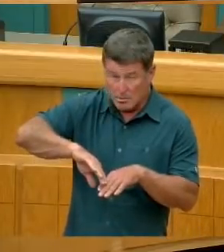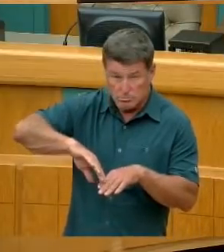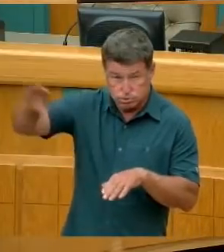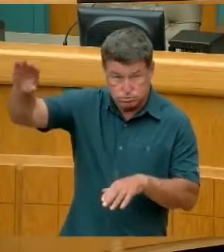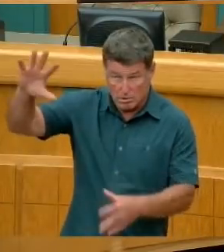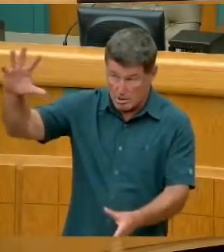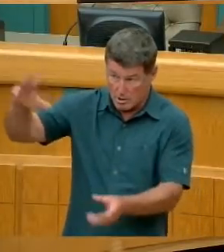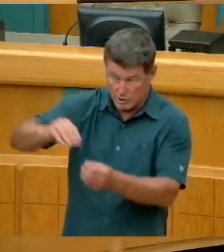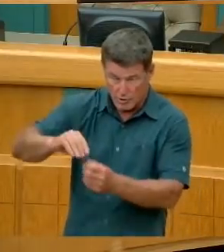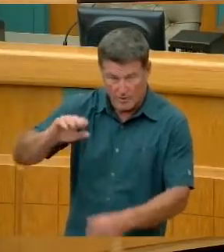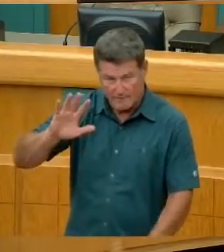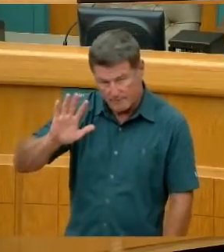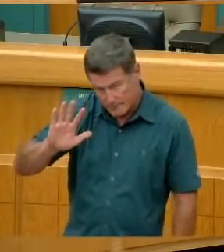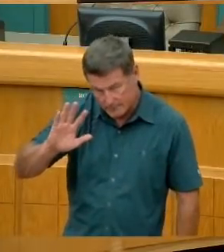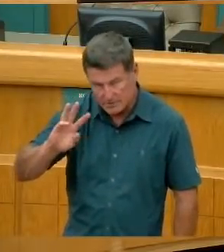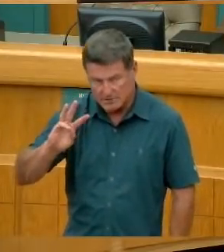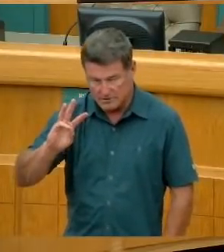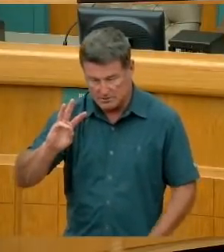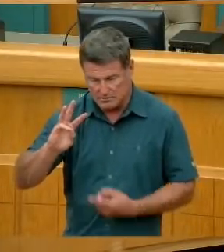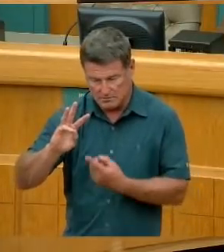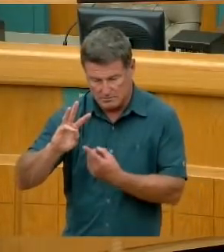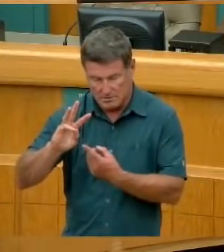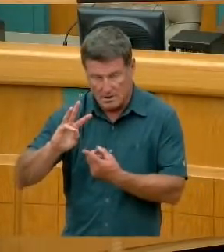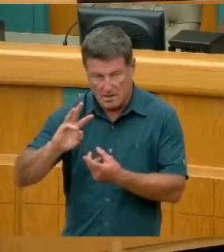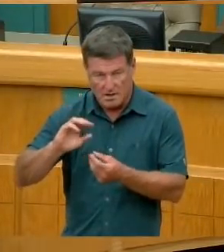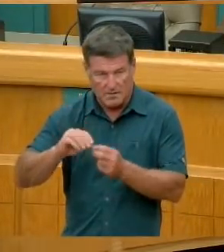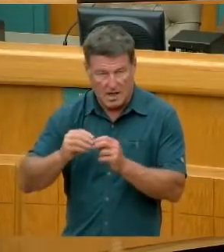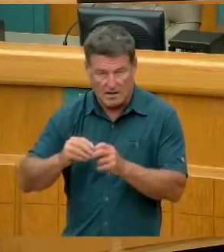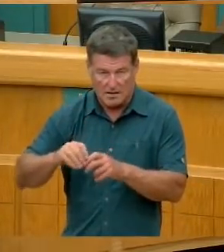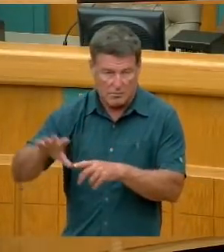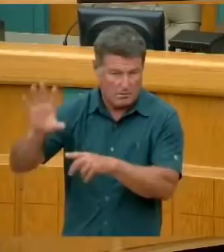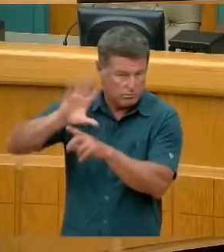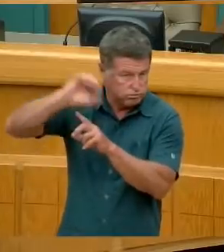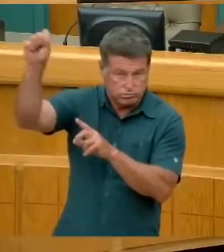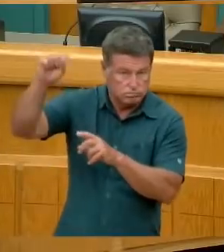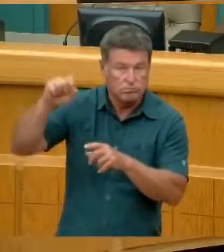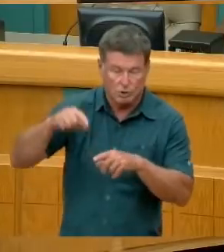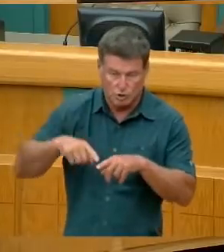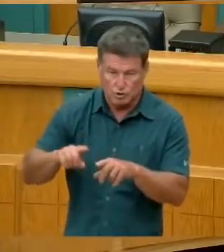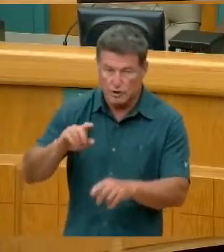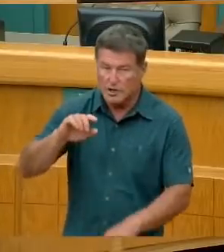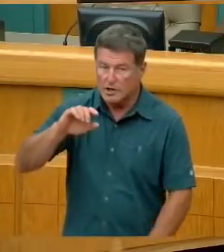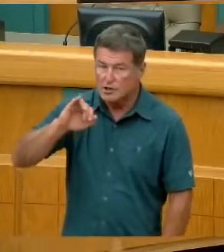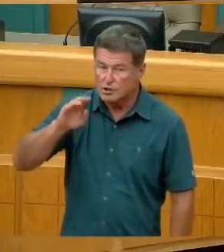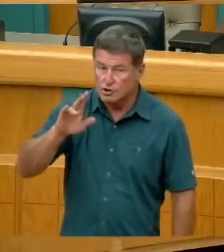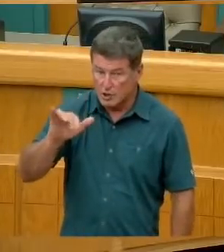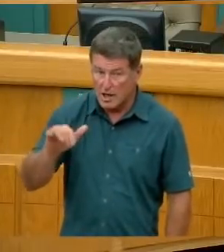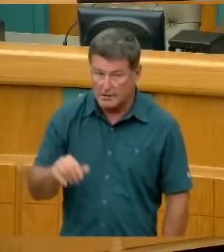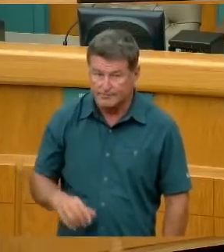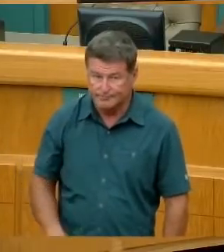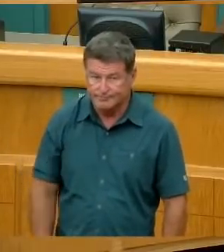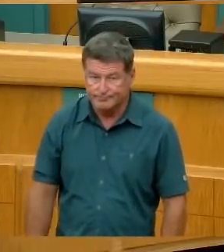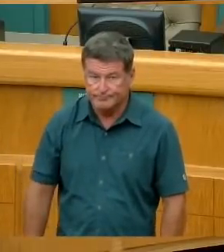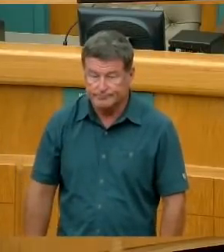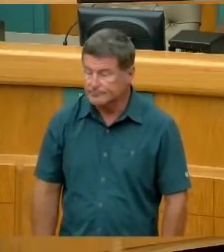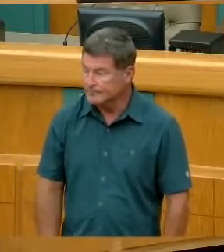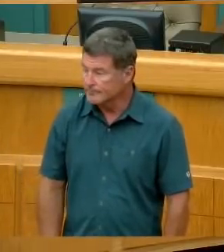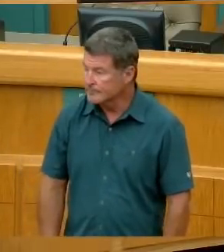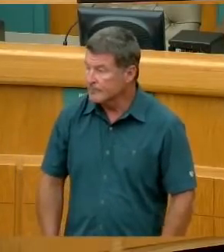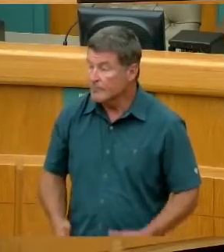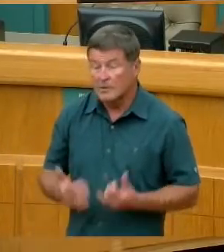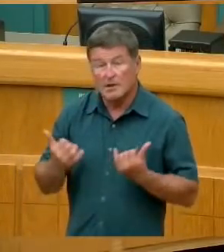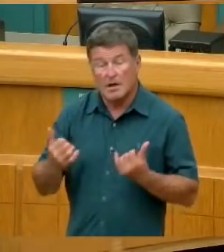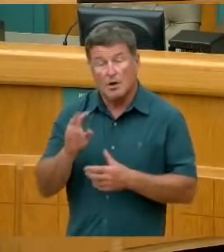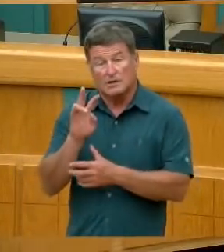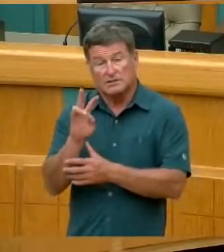July already, we have 56 deaths, right? So a big increase in July, 56. And then this is